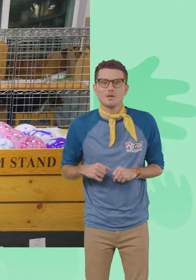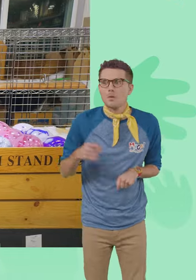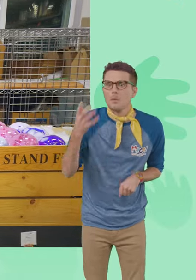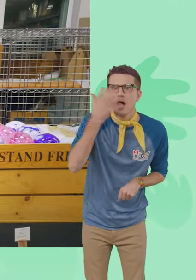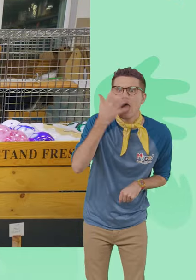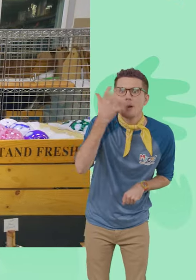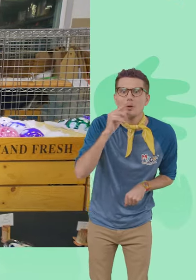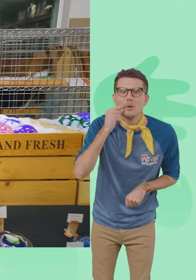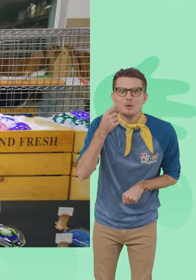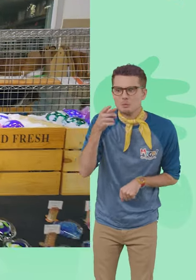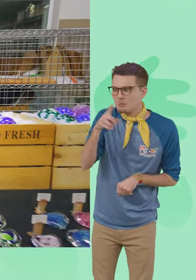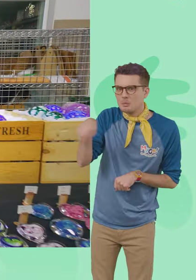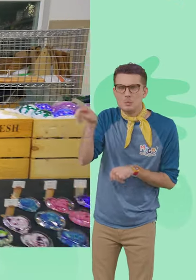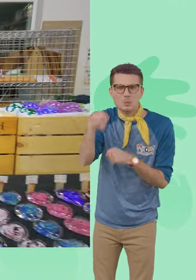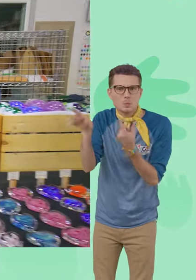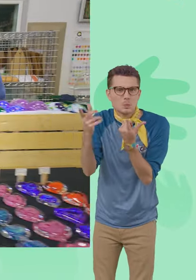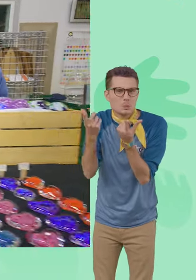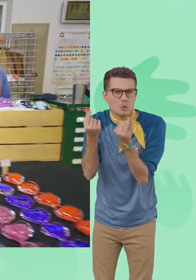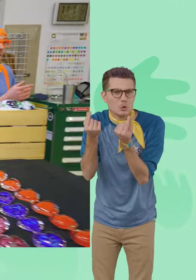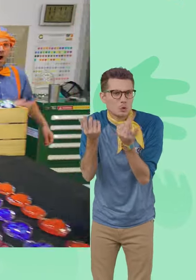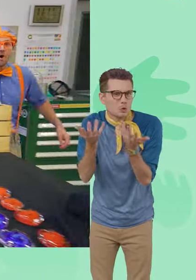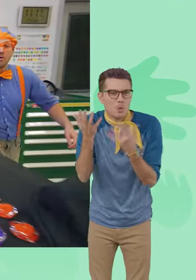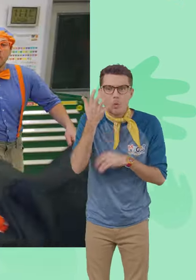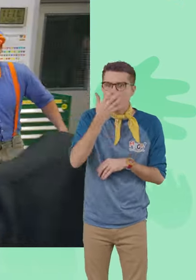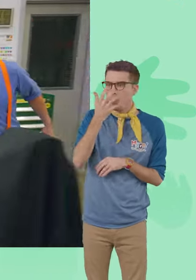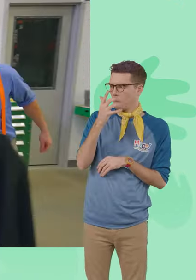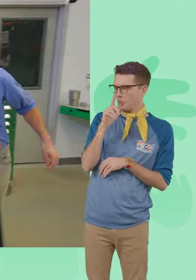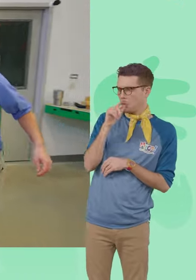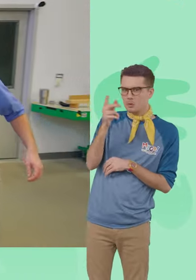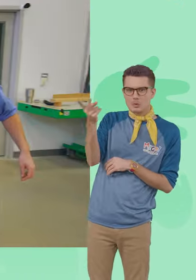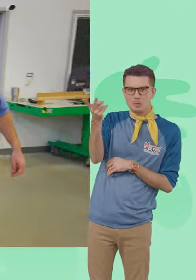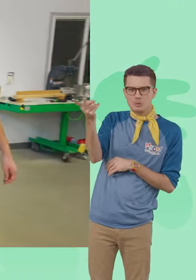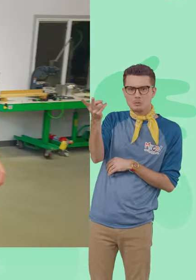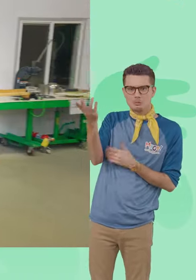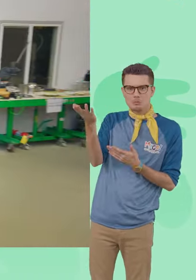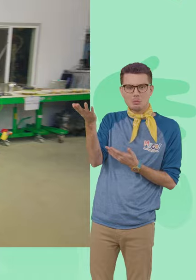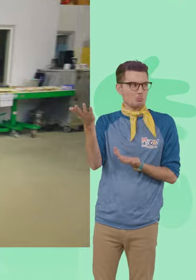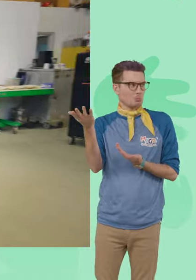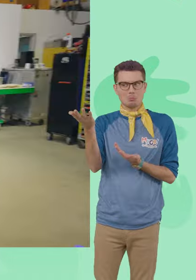Yeah! Whoa! So cool! Whoa! What are they doing?